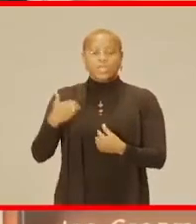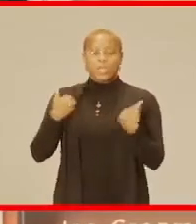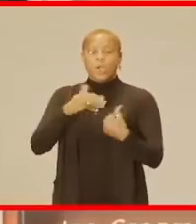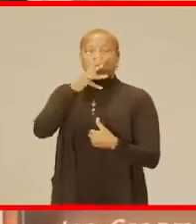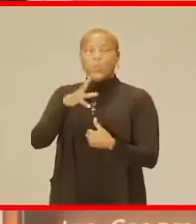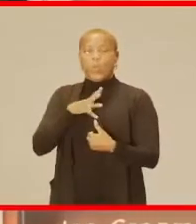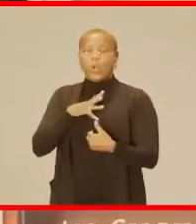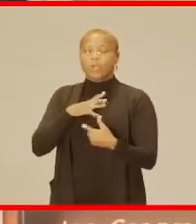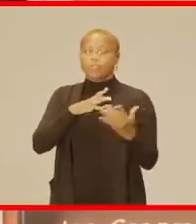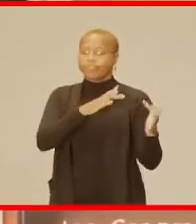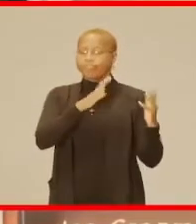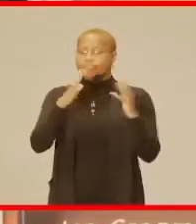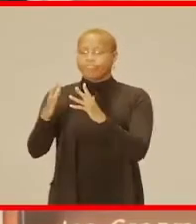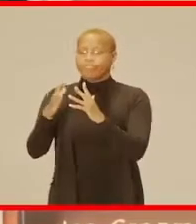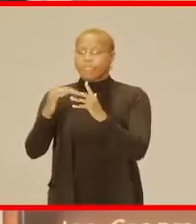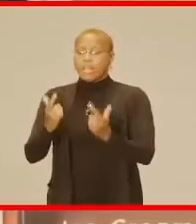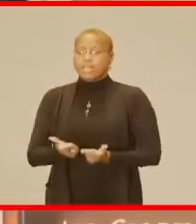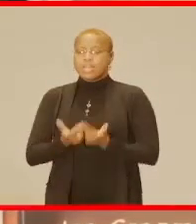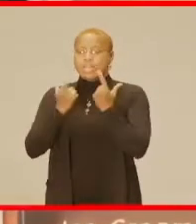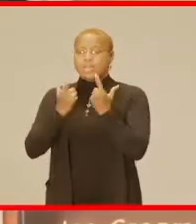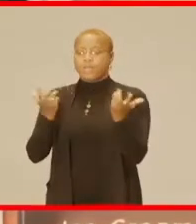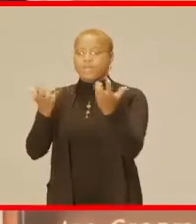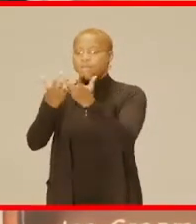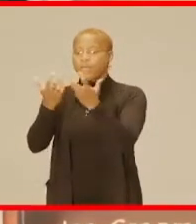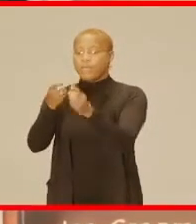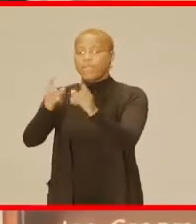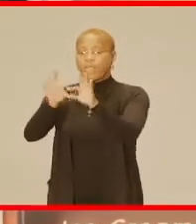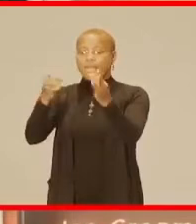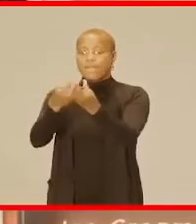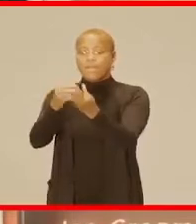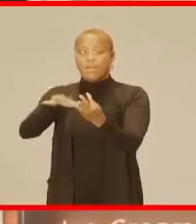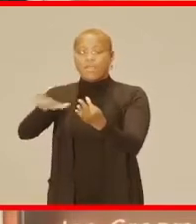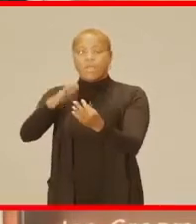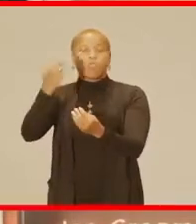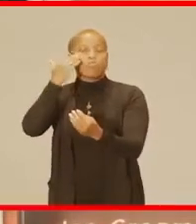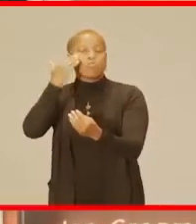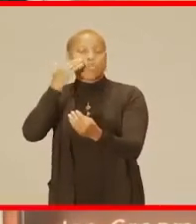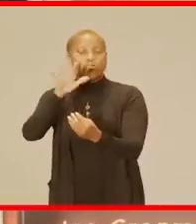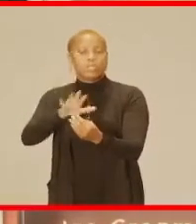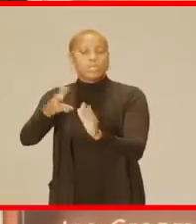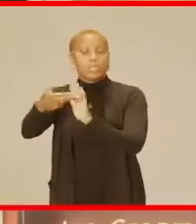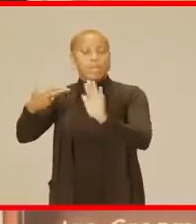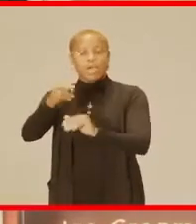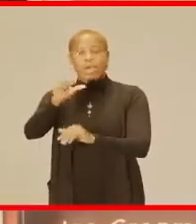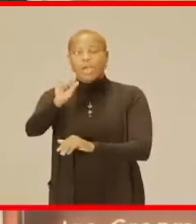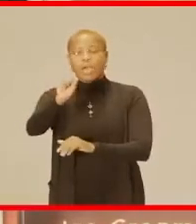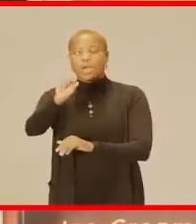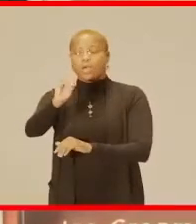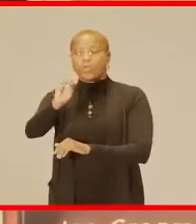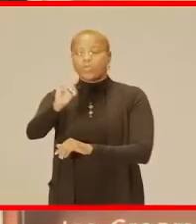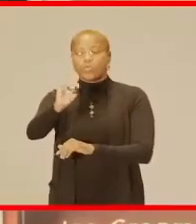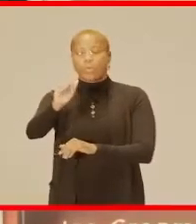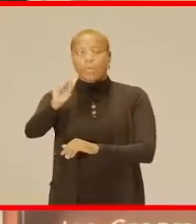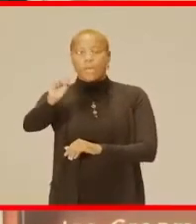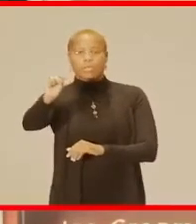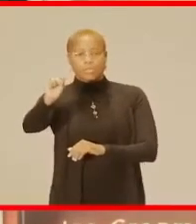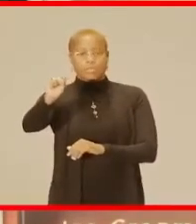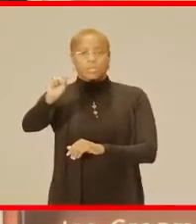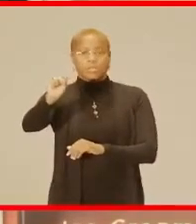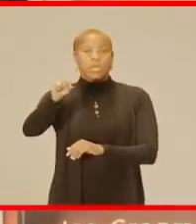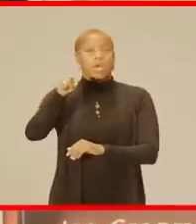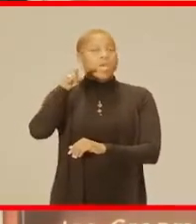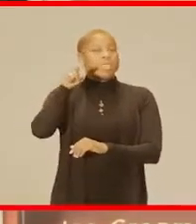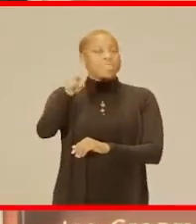up living with this family known as the Somas. Now, the Somas have a